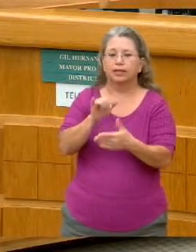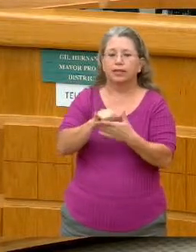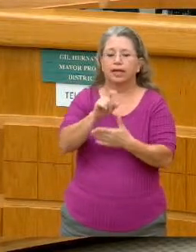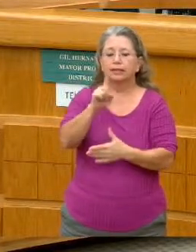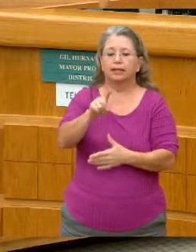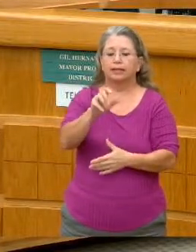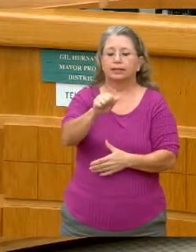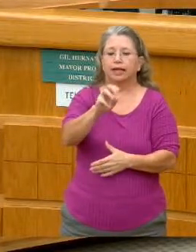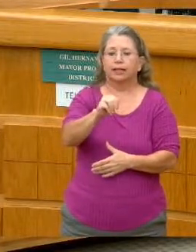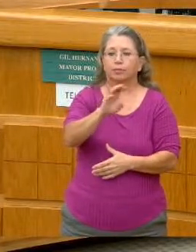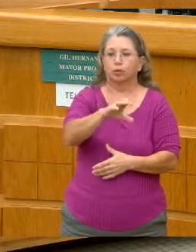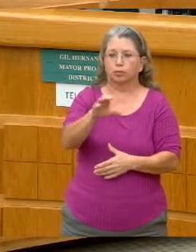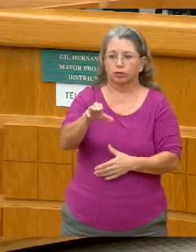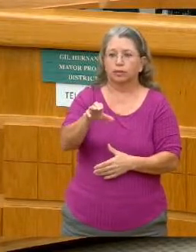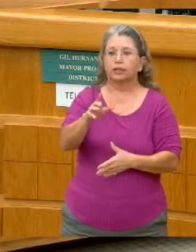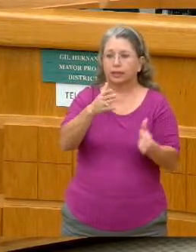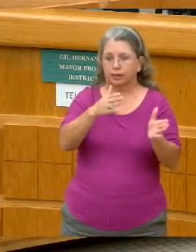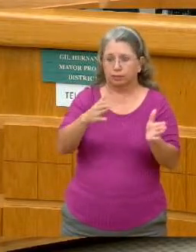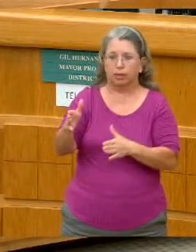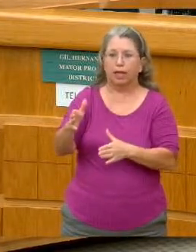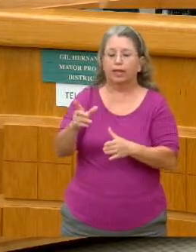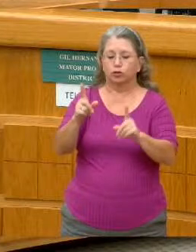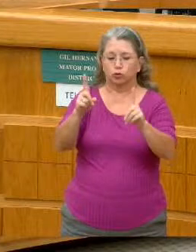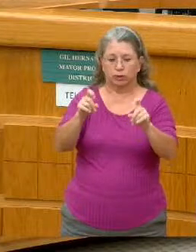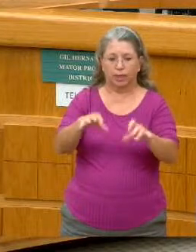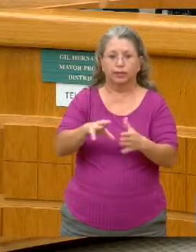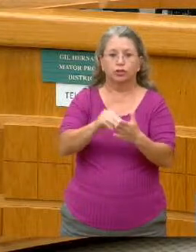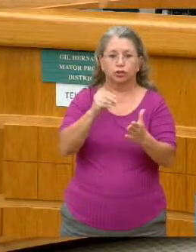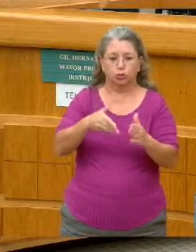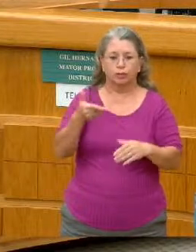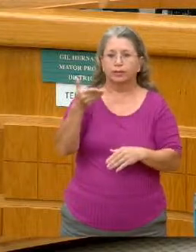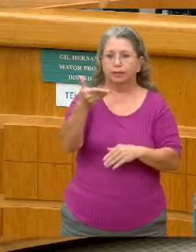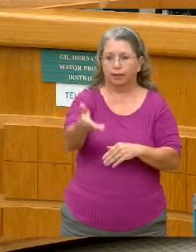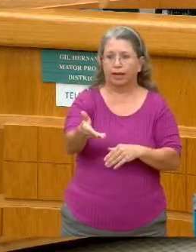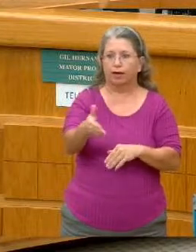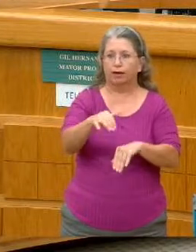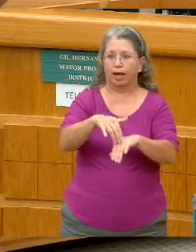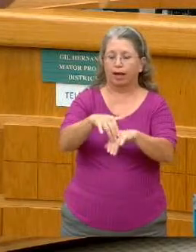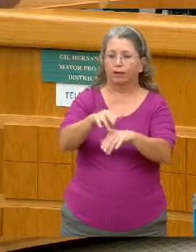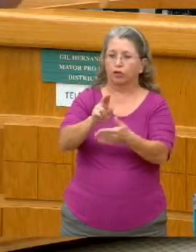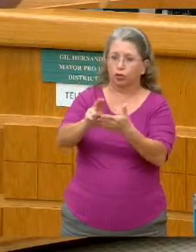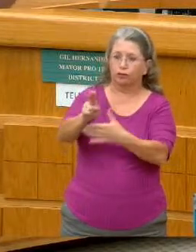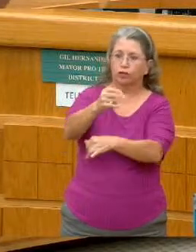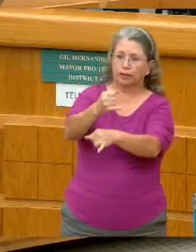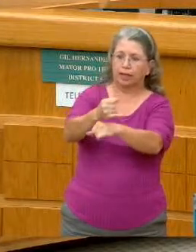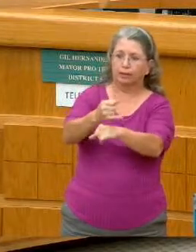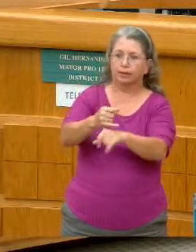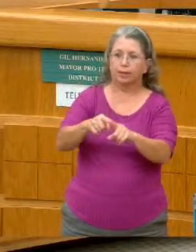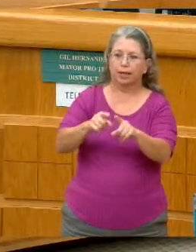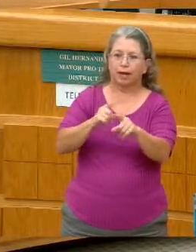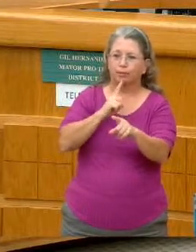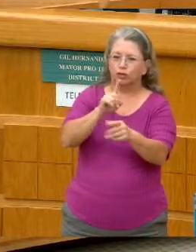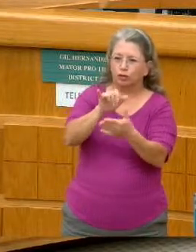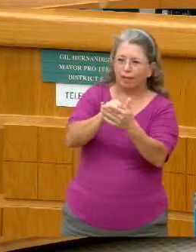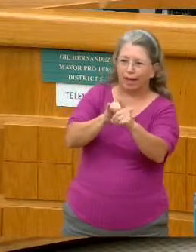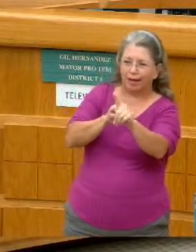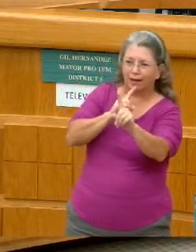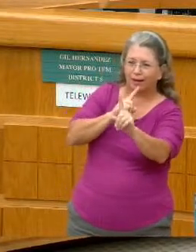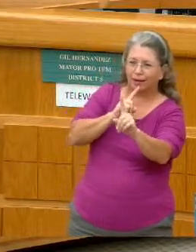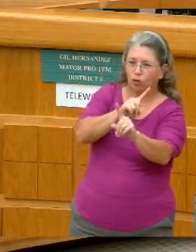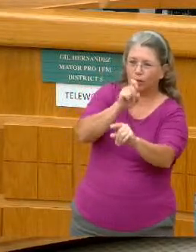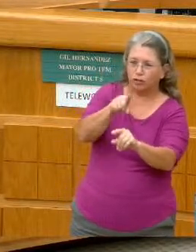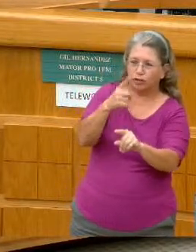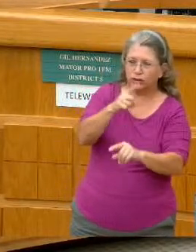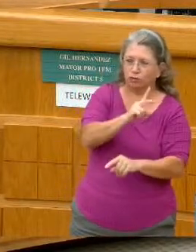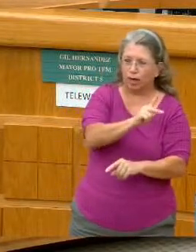to test students there at the very least. But I know the question was probably for K through 12. Yeah, it